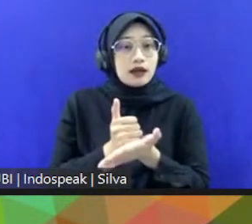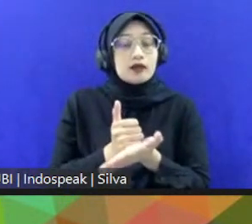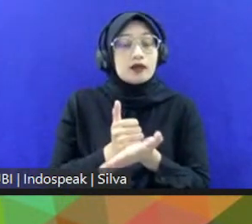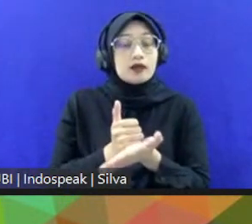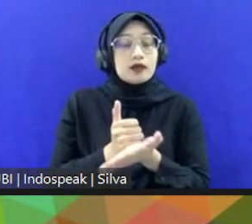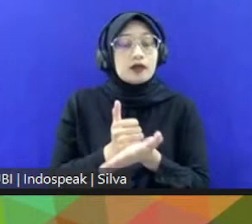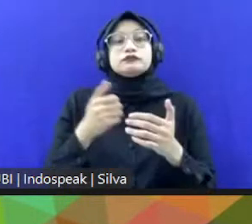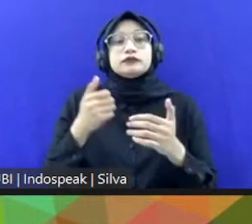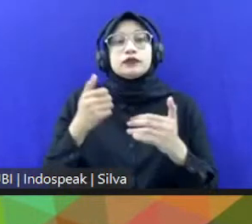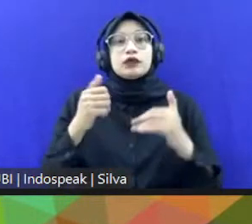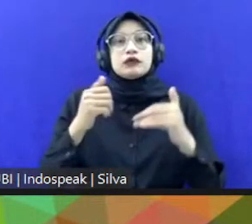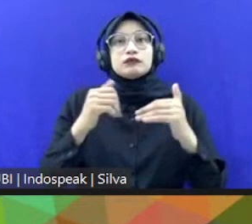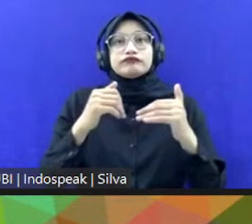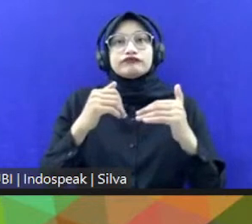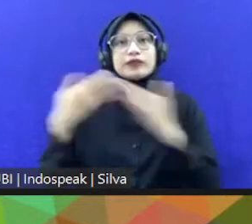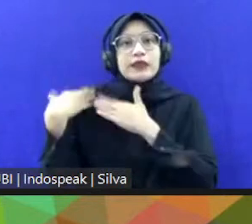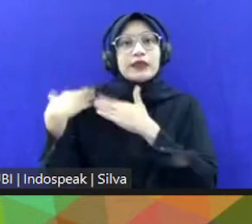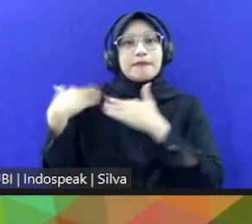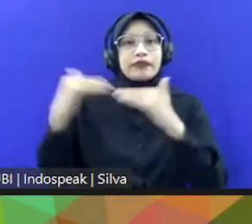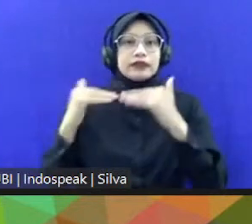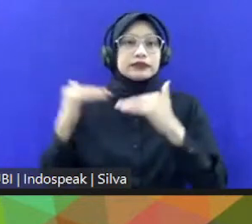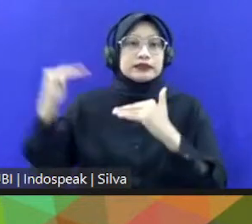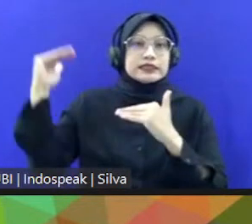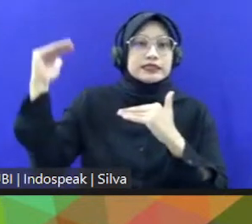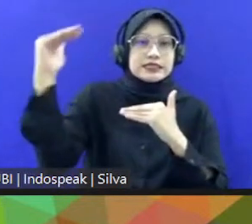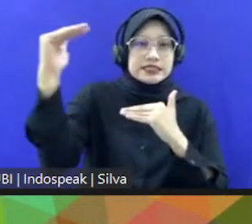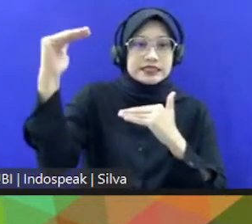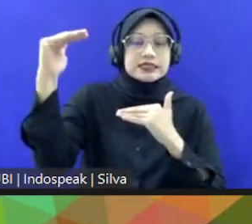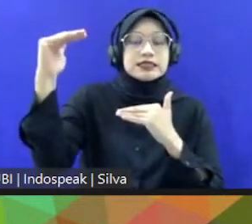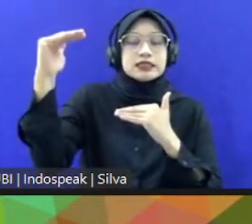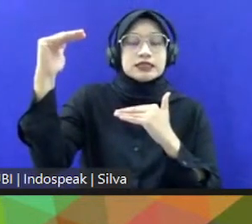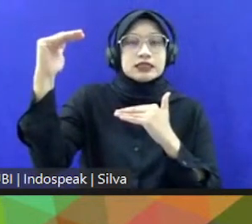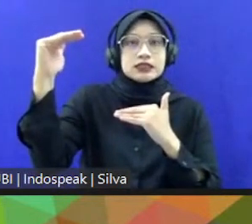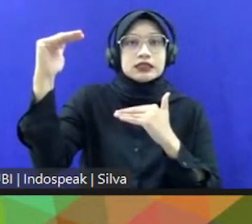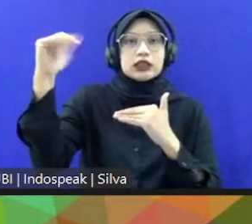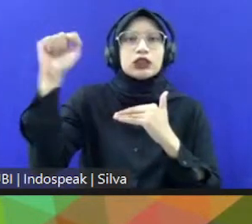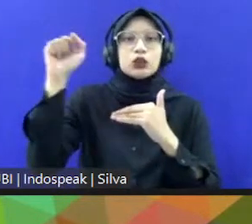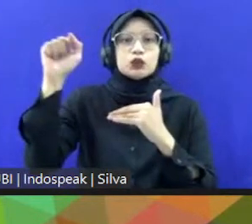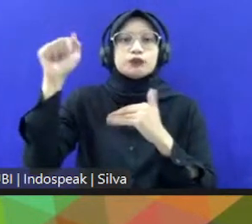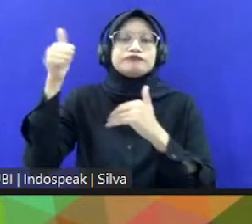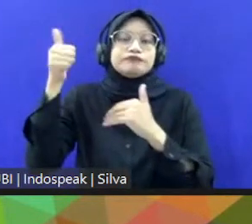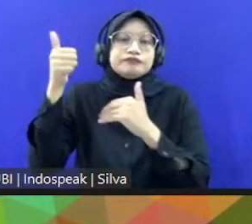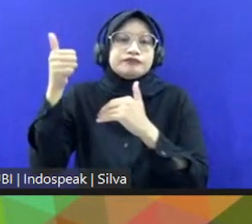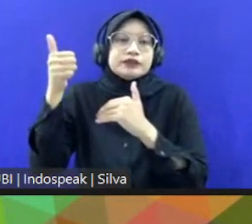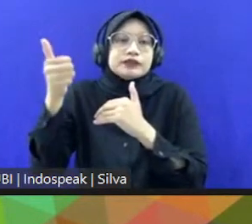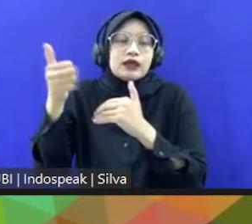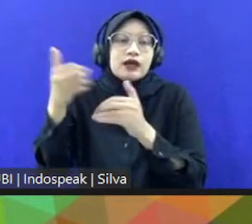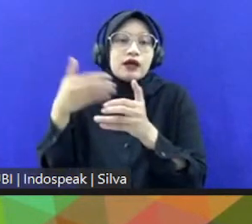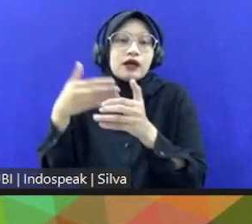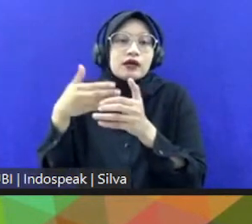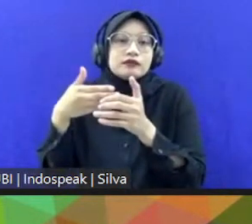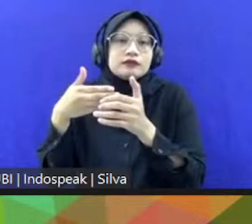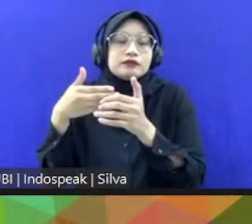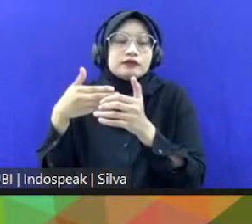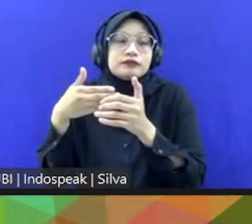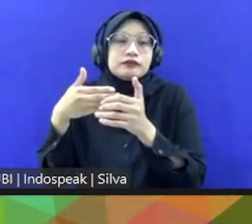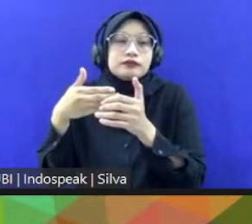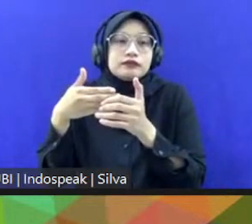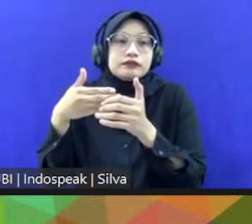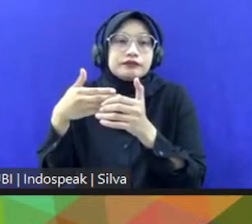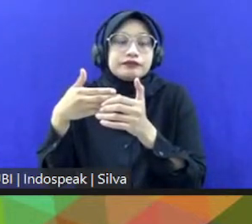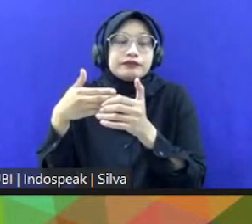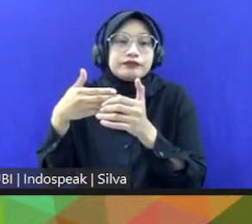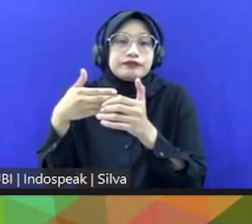could, like, for example, lead the data collections, data gathering using its